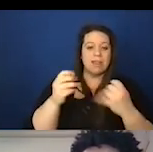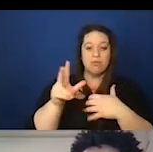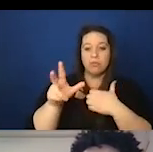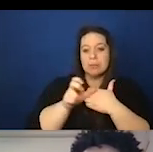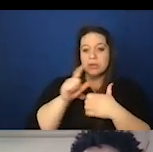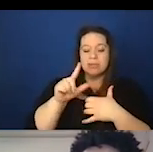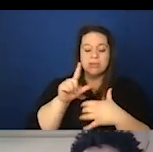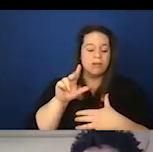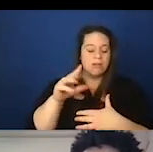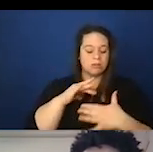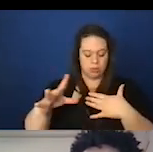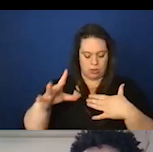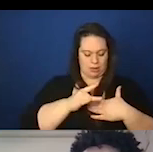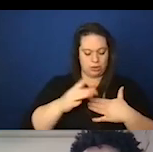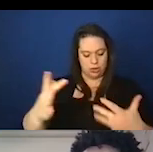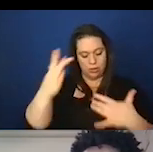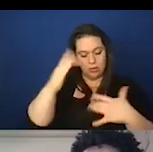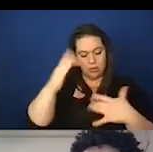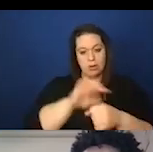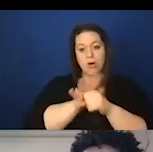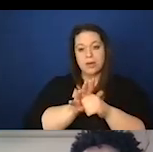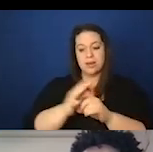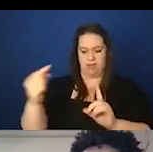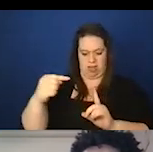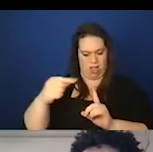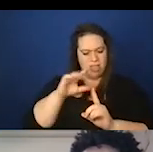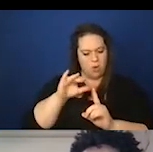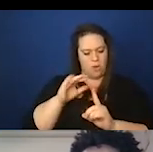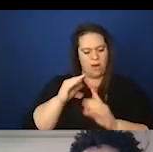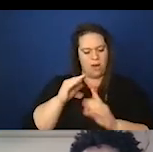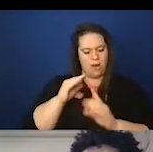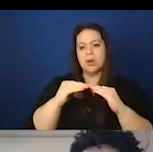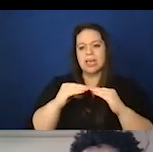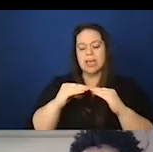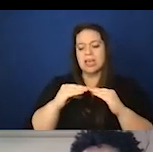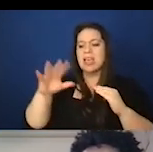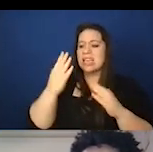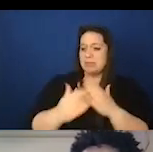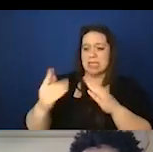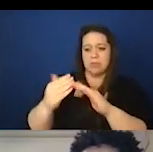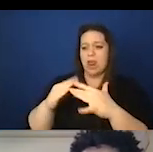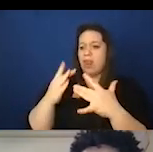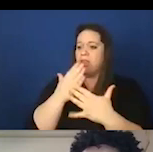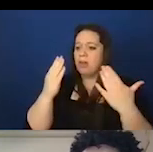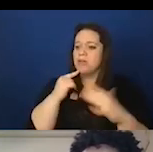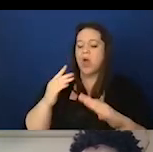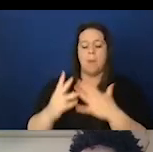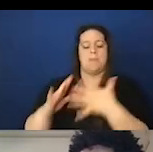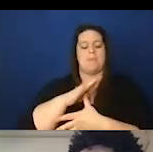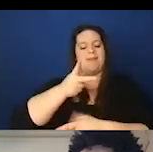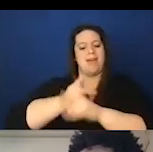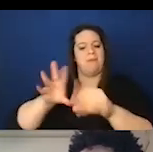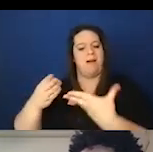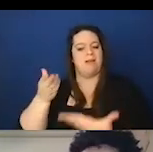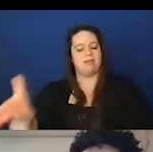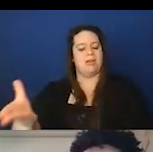so really getting at the core of health equities, which is the lack of primary care in these communities. And so if we have that, I